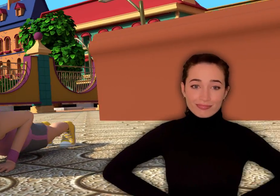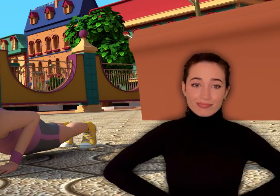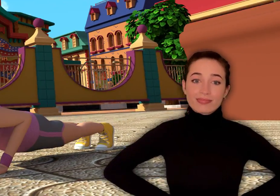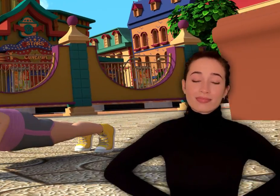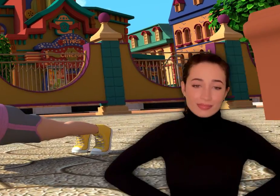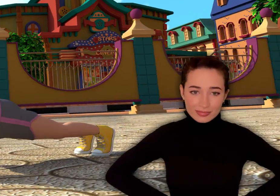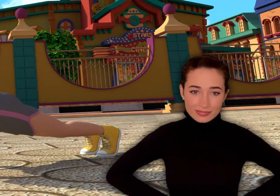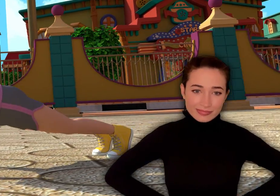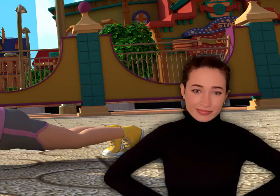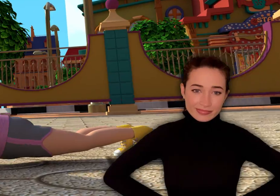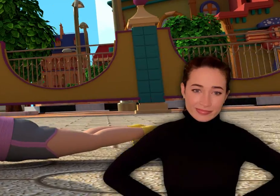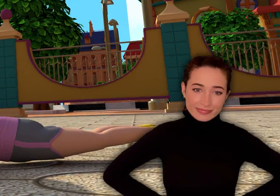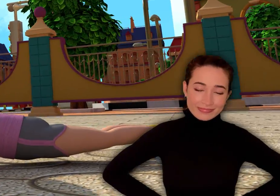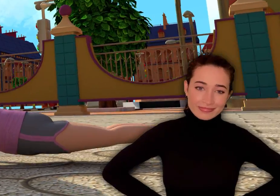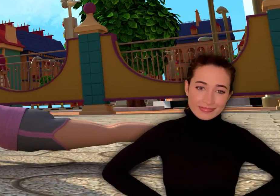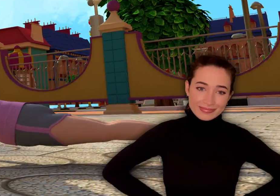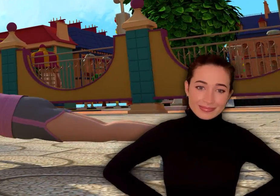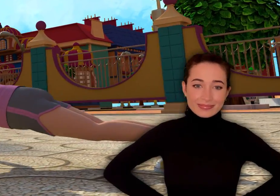after